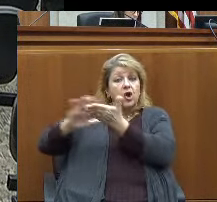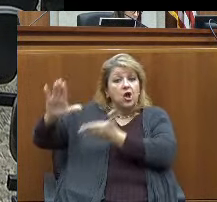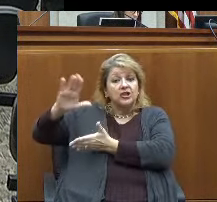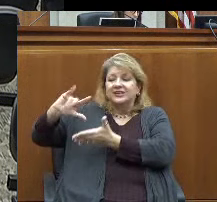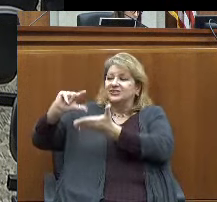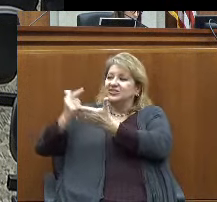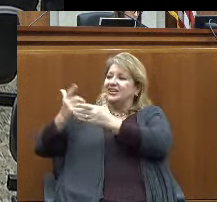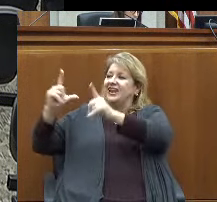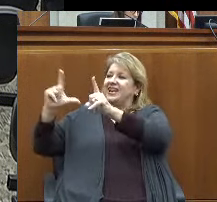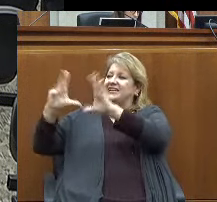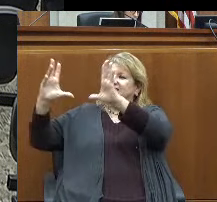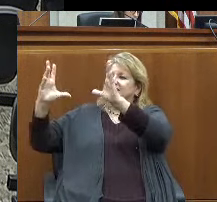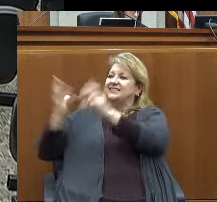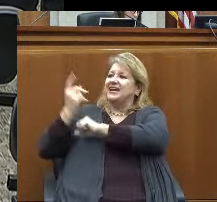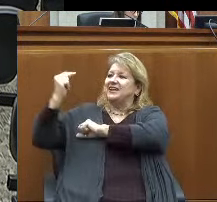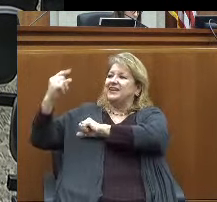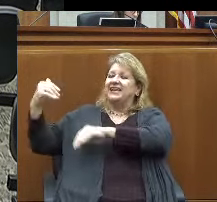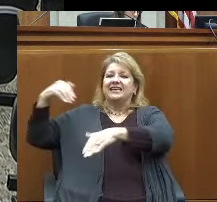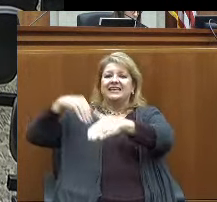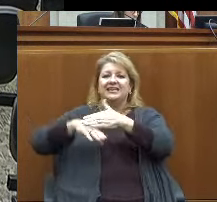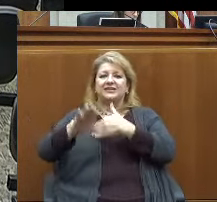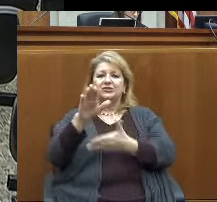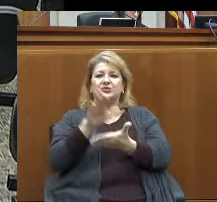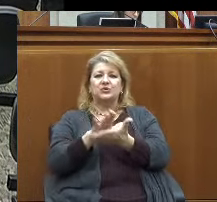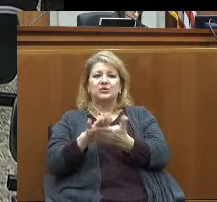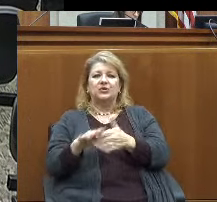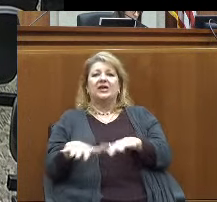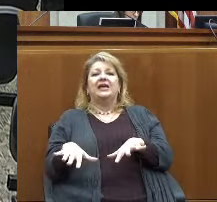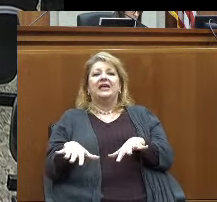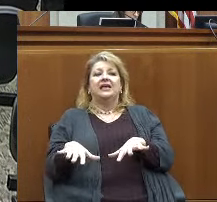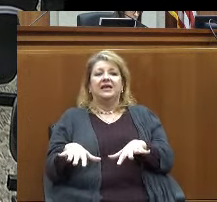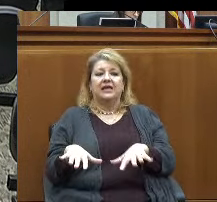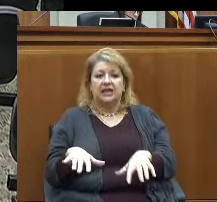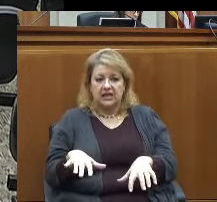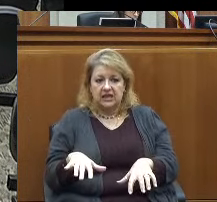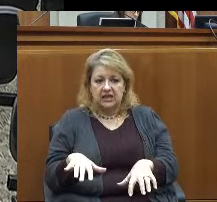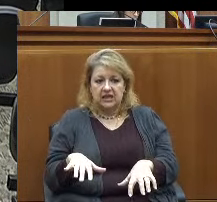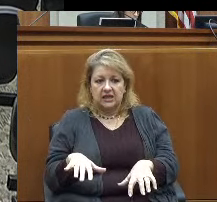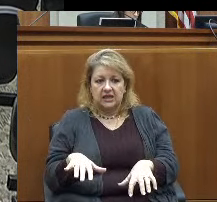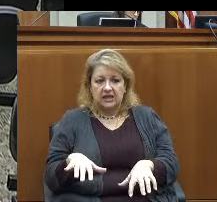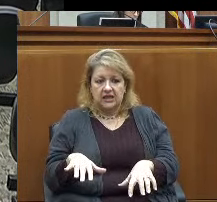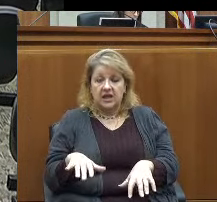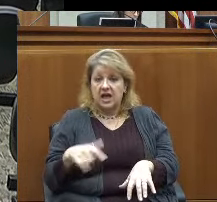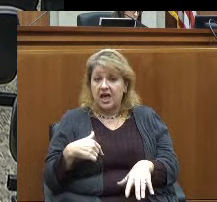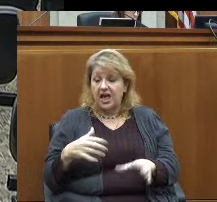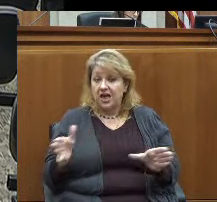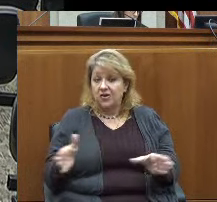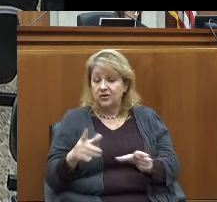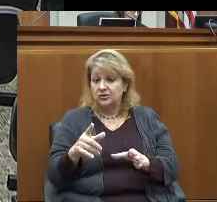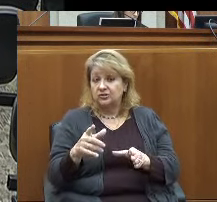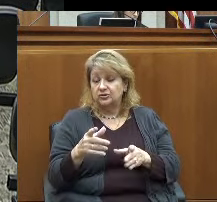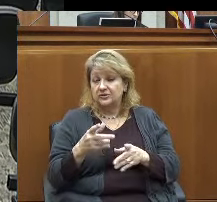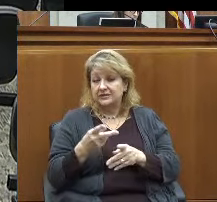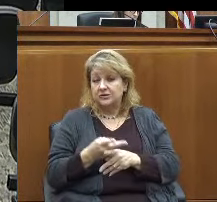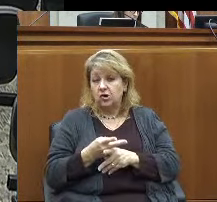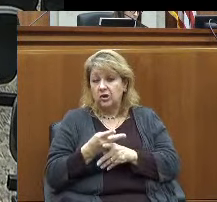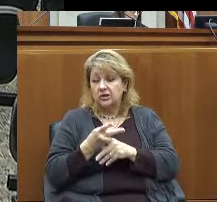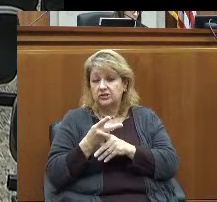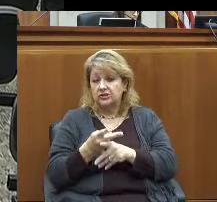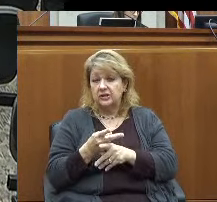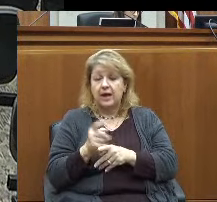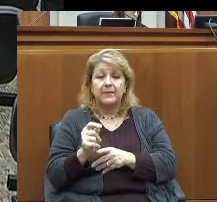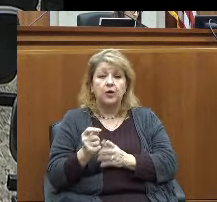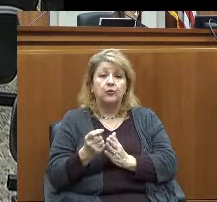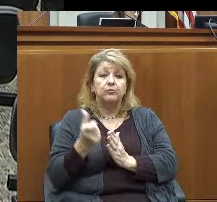into a school setting? I urge that you give caution when we talk about removing